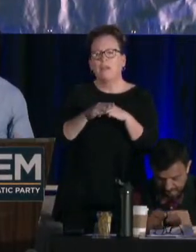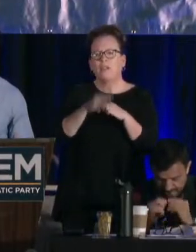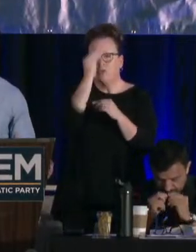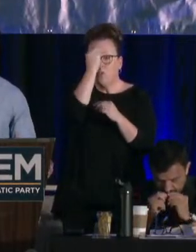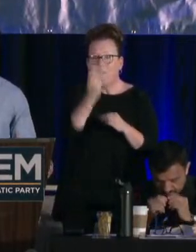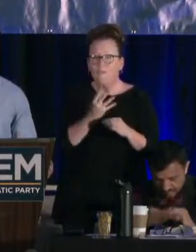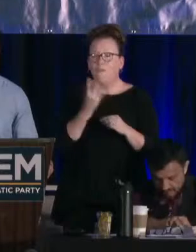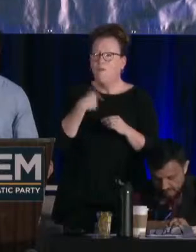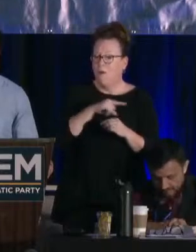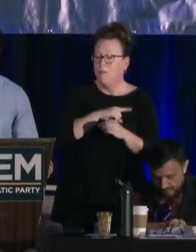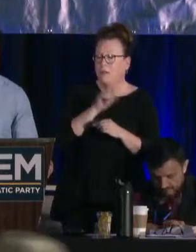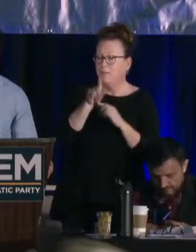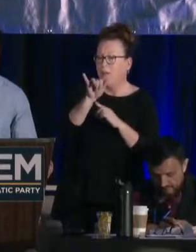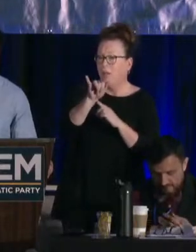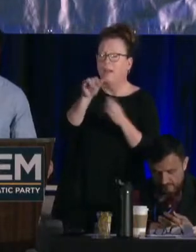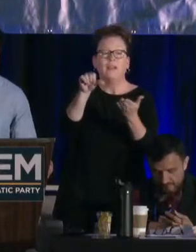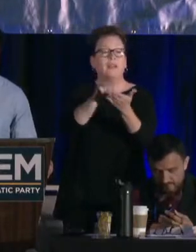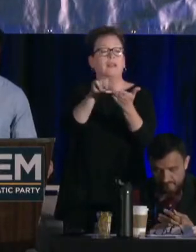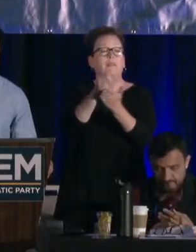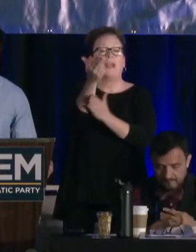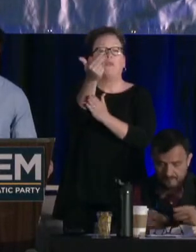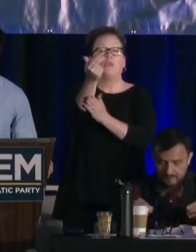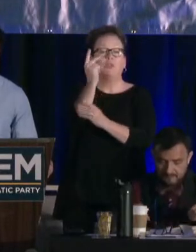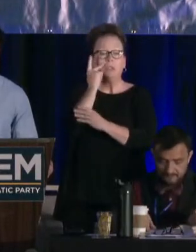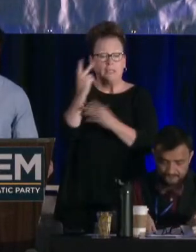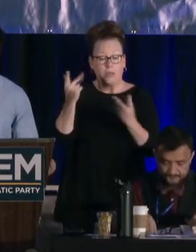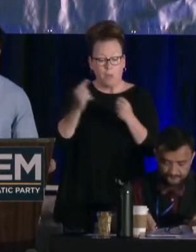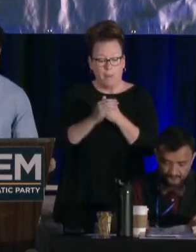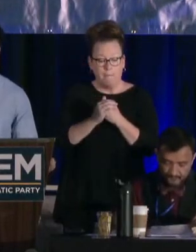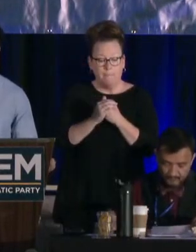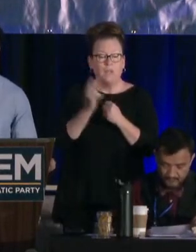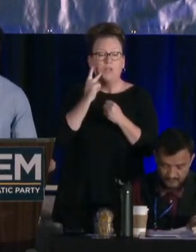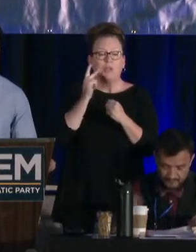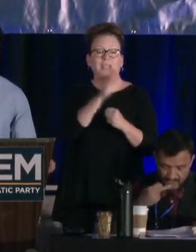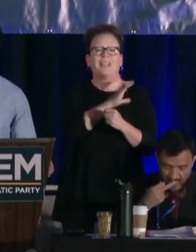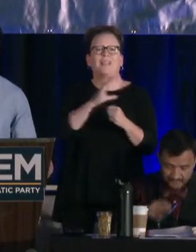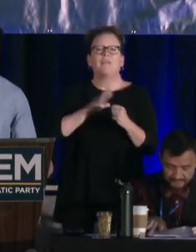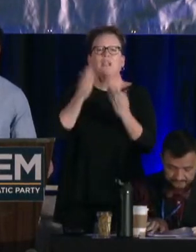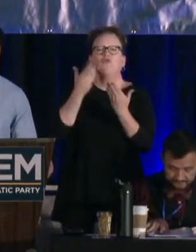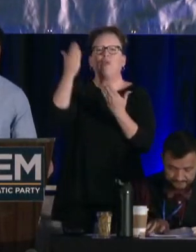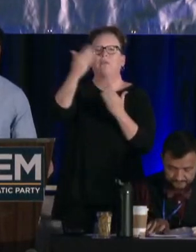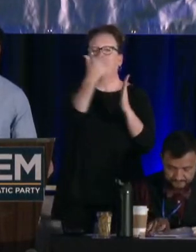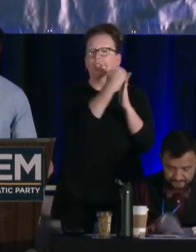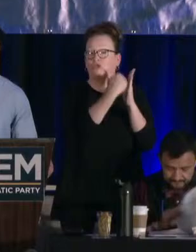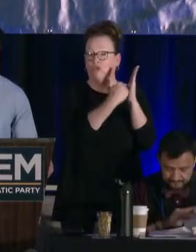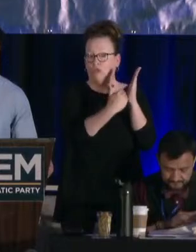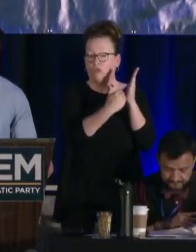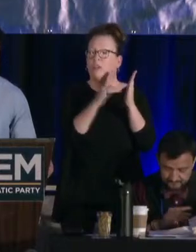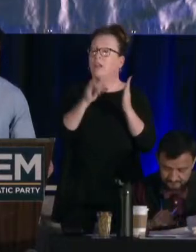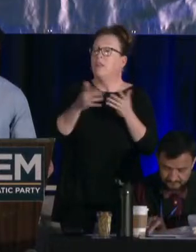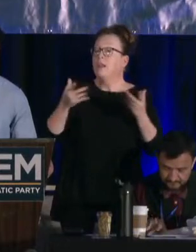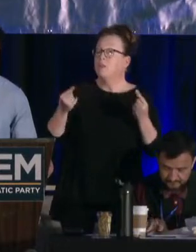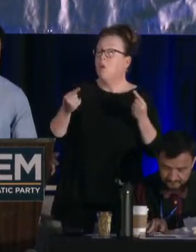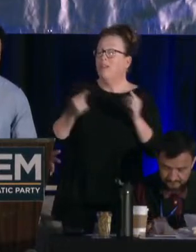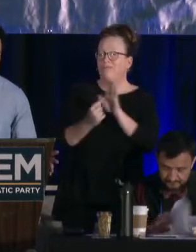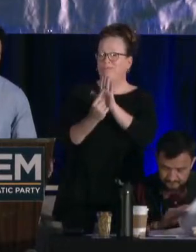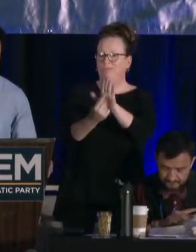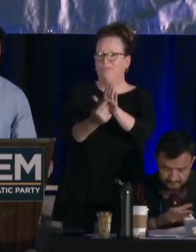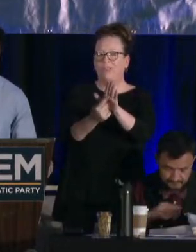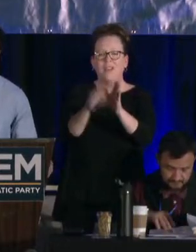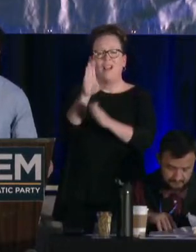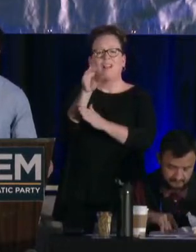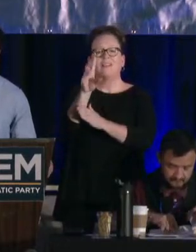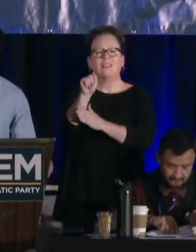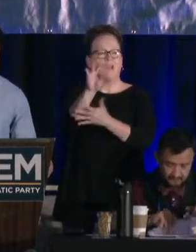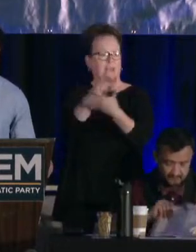inform us. On page 13, you see the committee's recommendations, which is presented as a consent